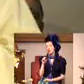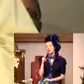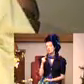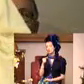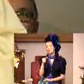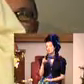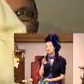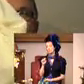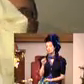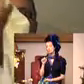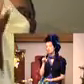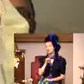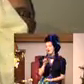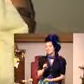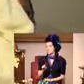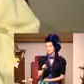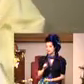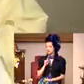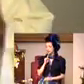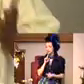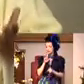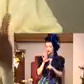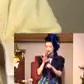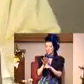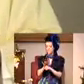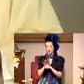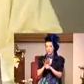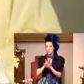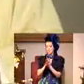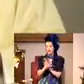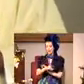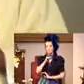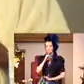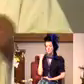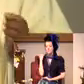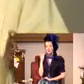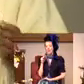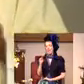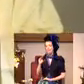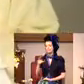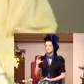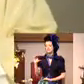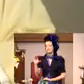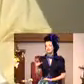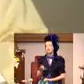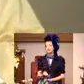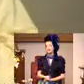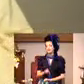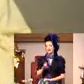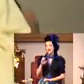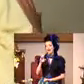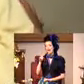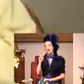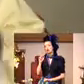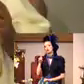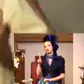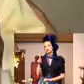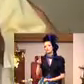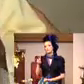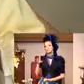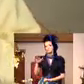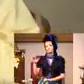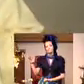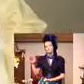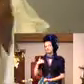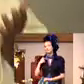in our denomination. We look forward to the next 2 weeks when the Reverend Elder Dr. Mona West is affirmed. We just thank you